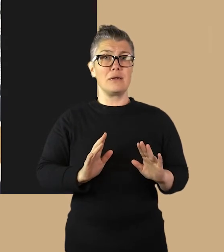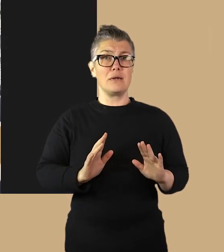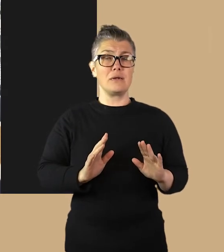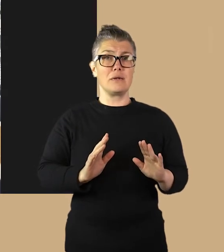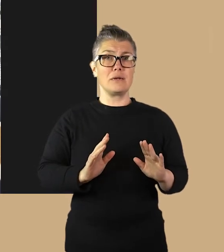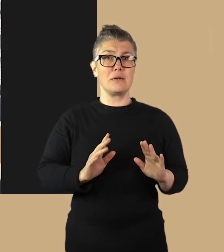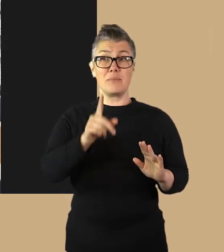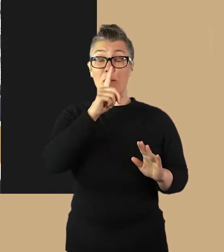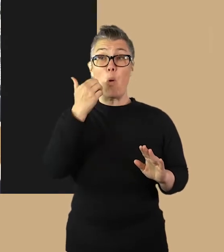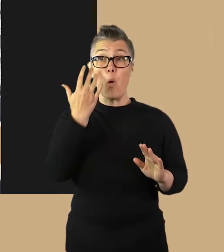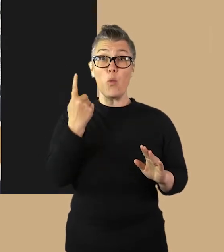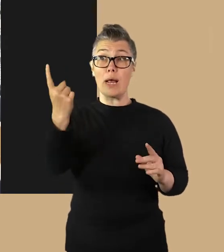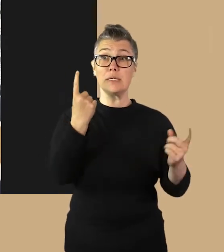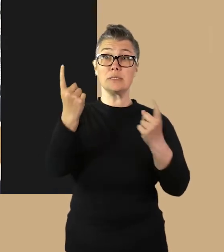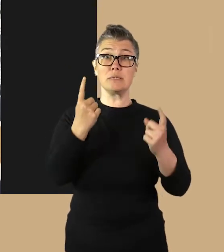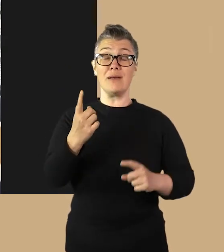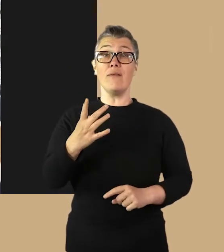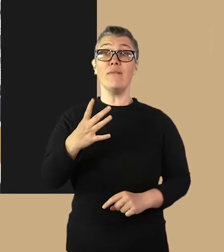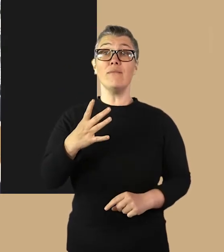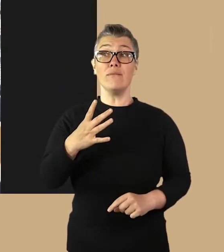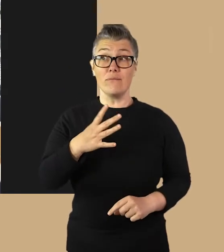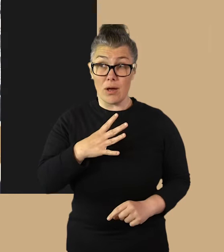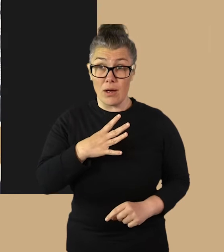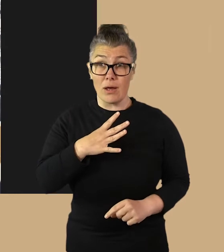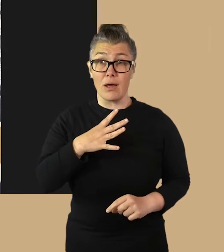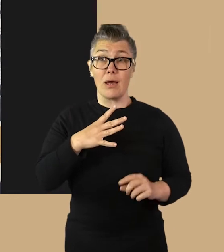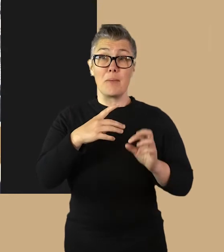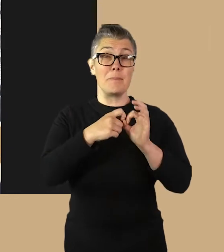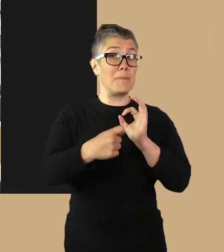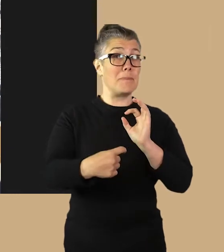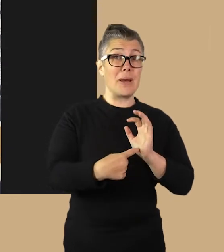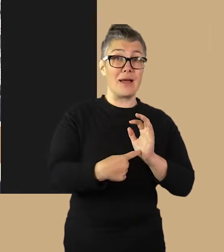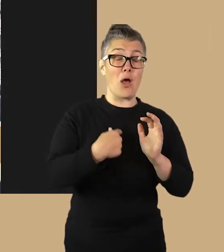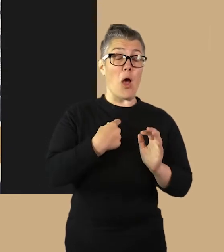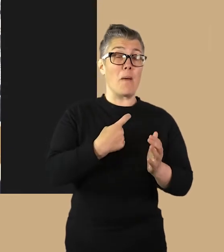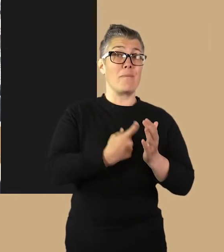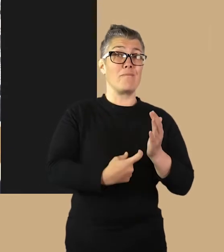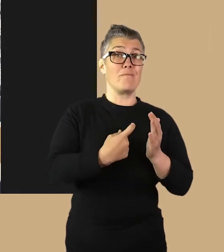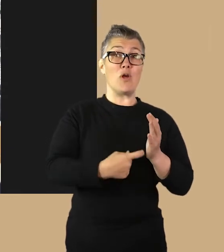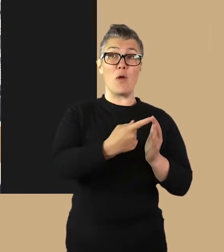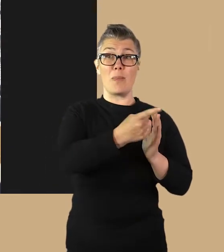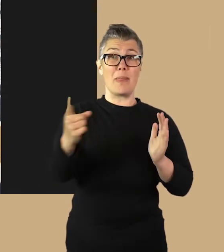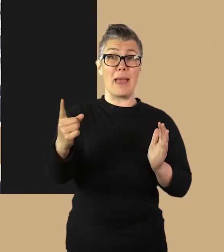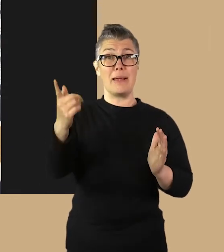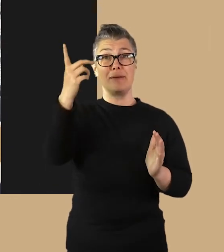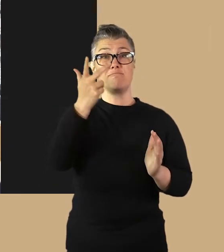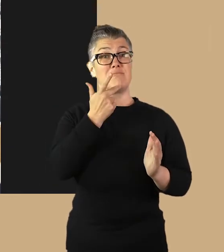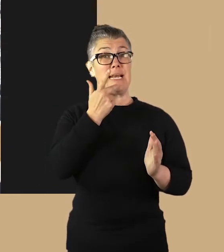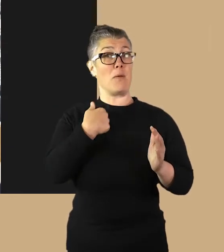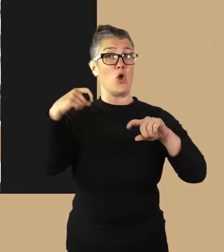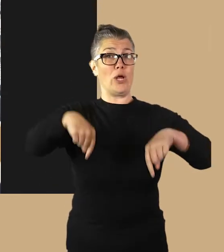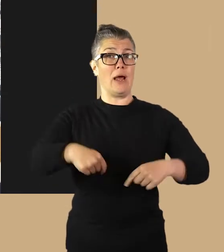something. And people are always doing that, which is, fine. But I would